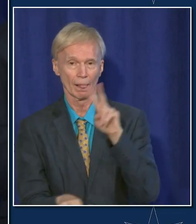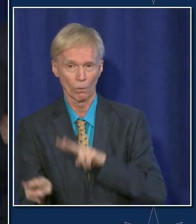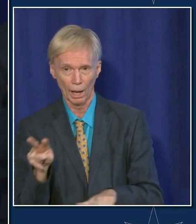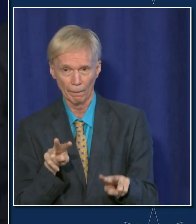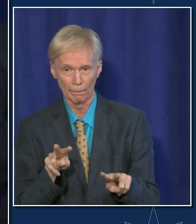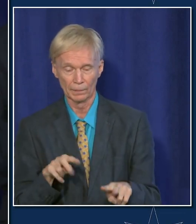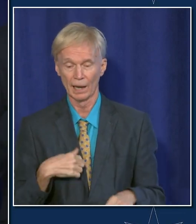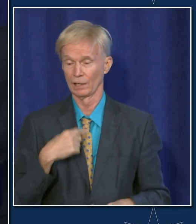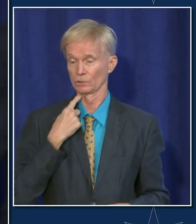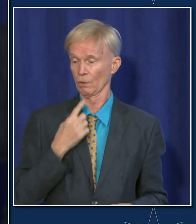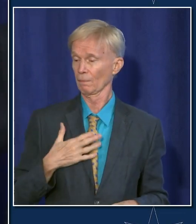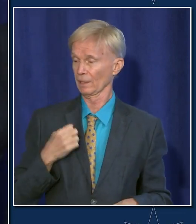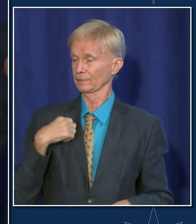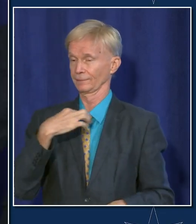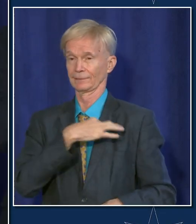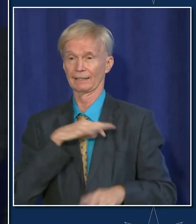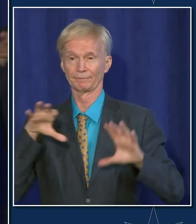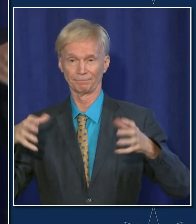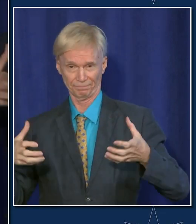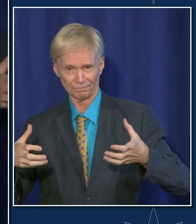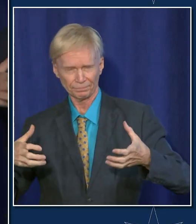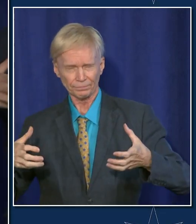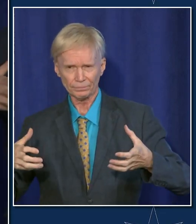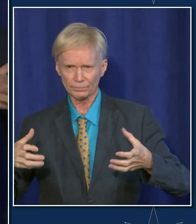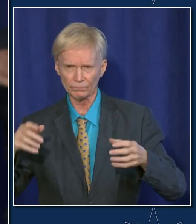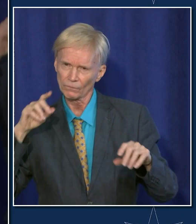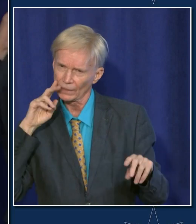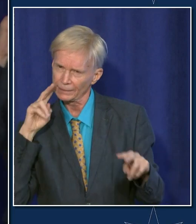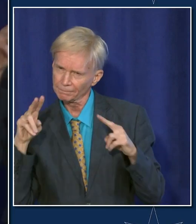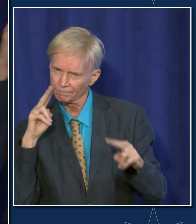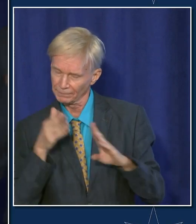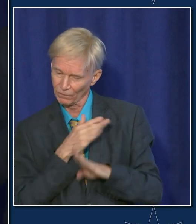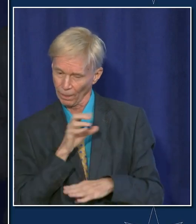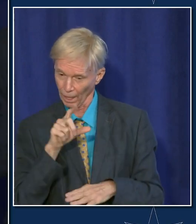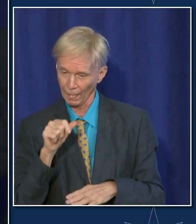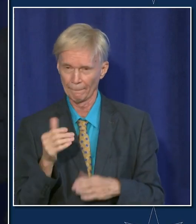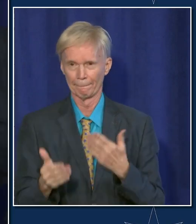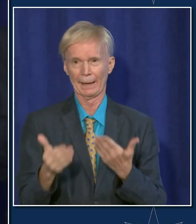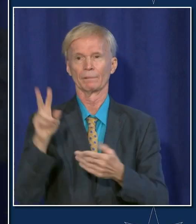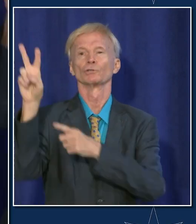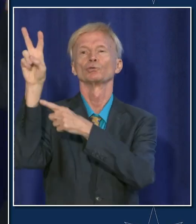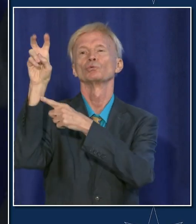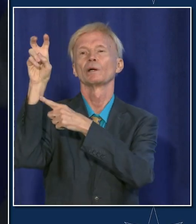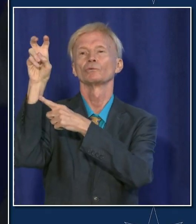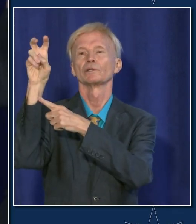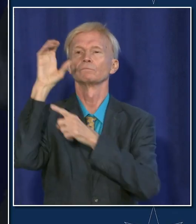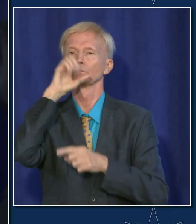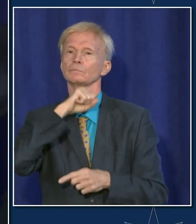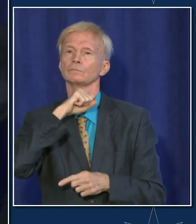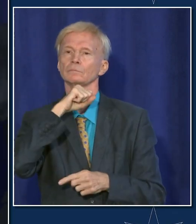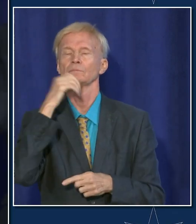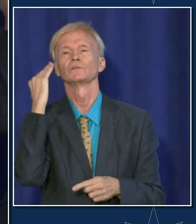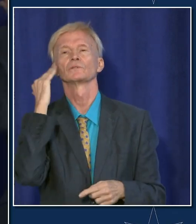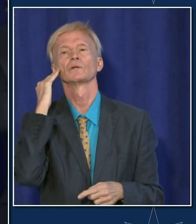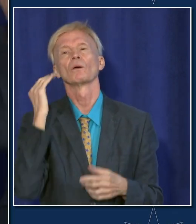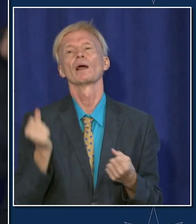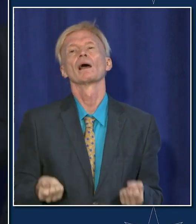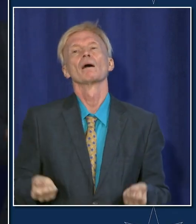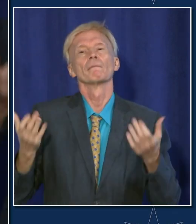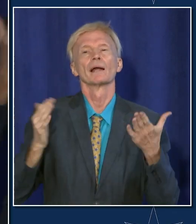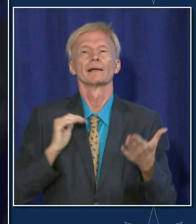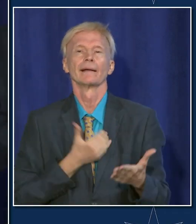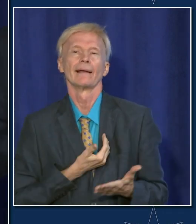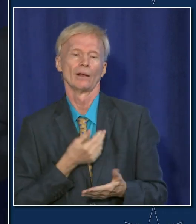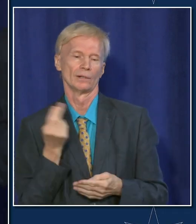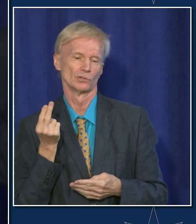before Lollapalooza that we were expecting to see in the vicinity of 200 cases, just based on what we knew about our case